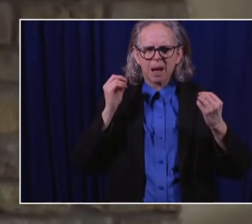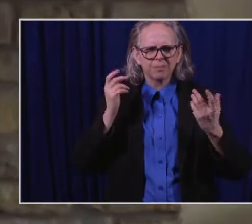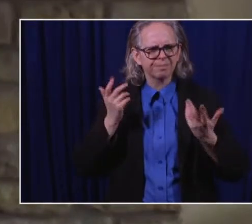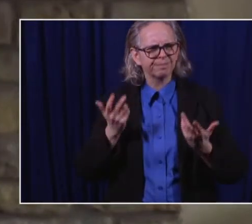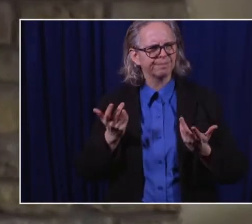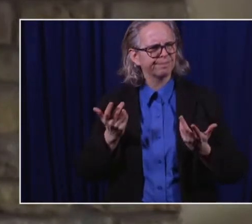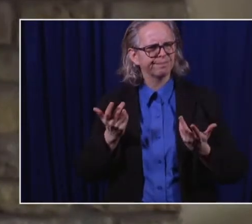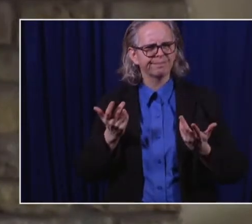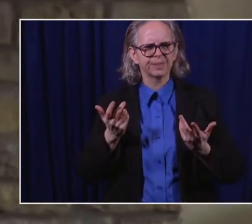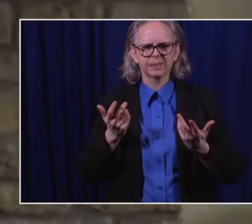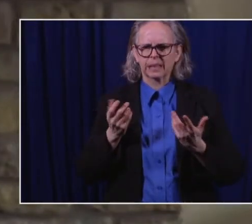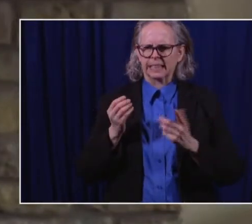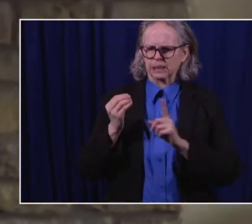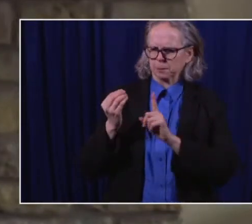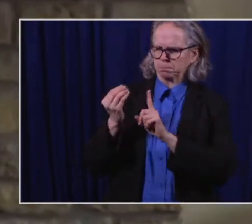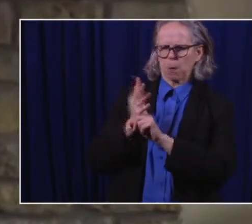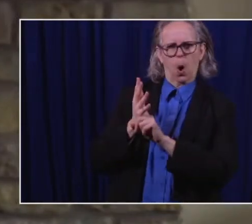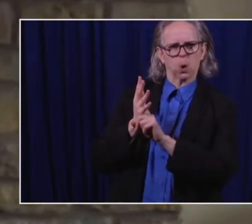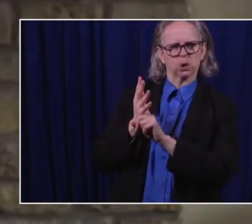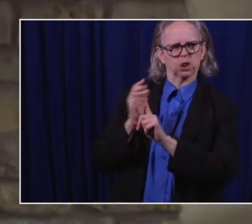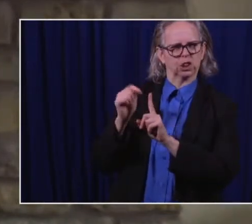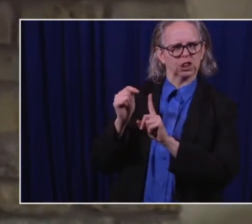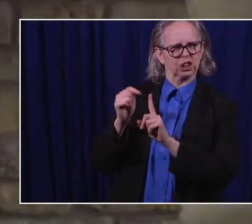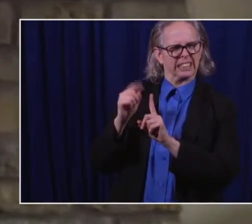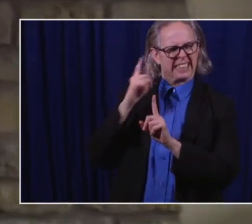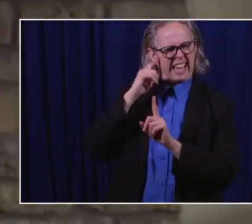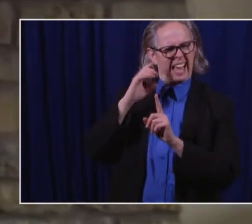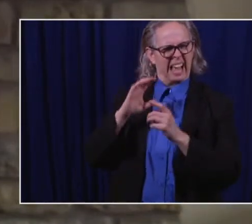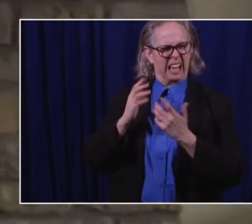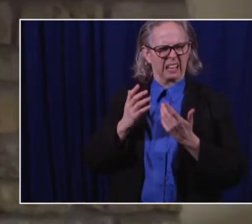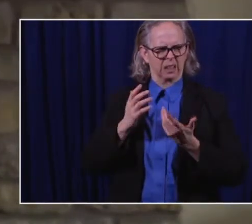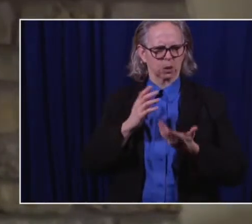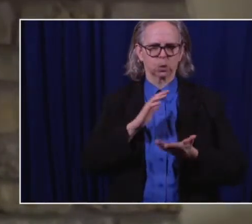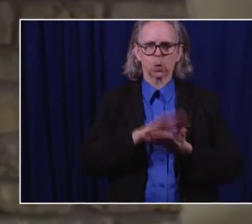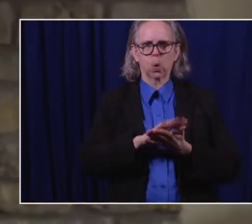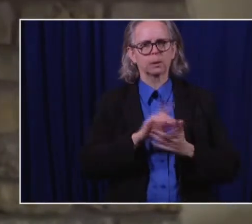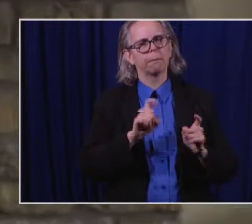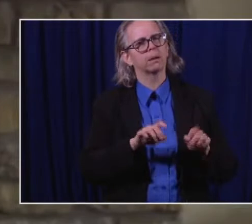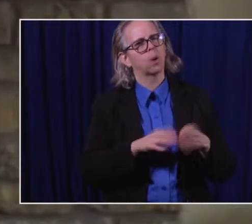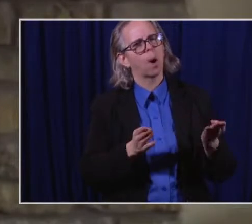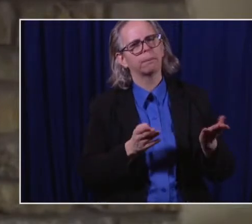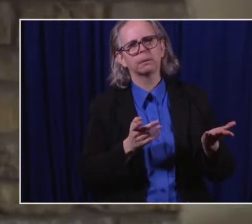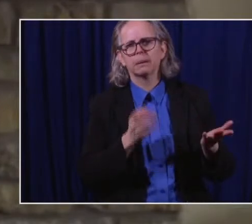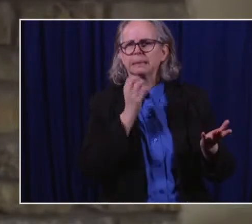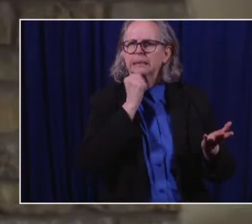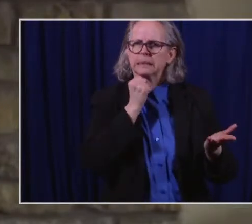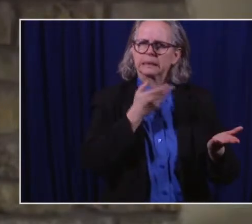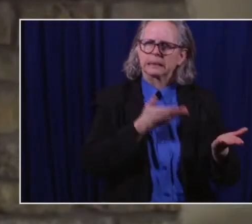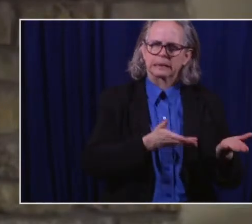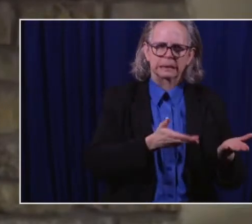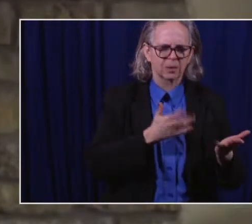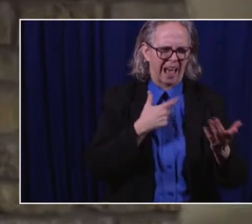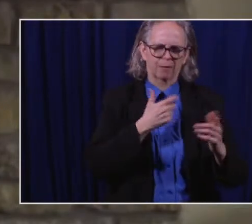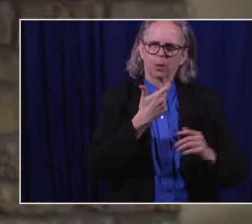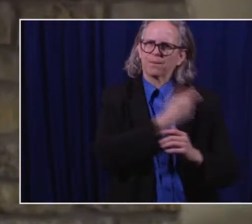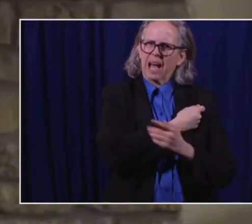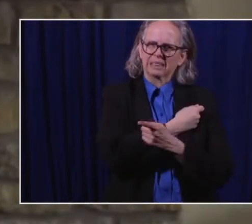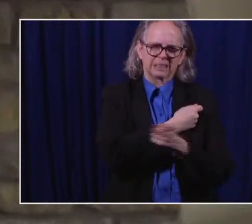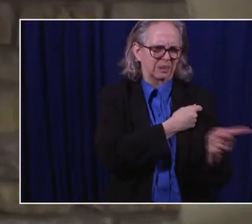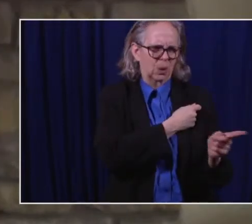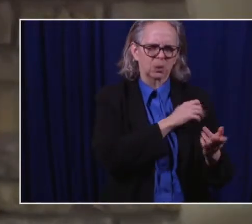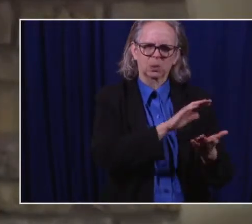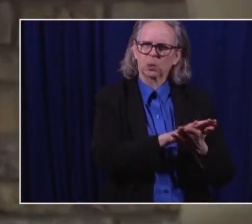school. And so we're vaccinating our teachers and other school personnel, and we're happy to be able to protect